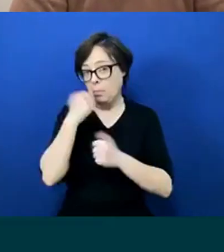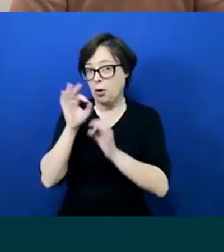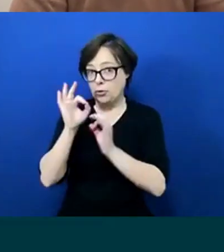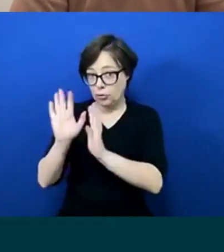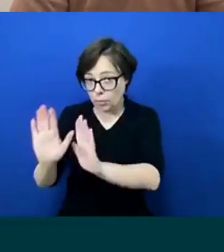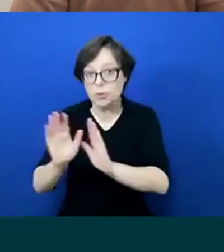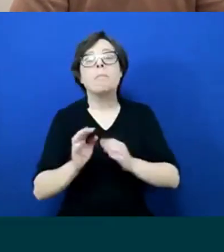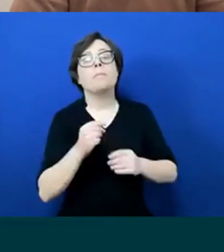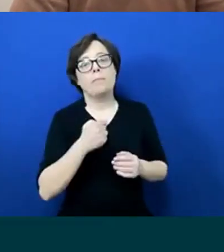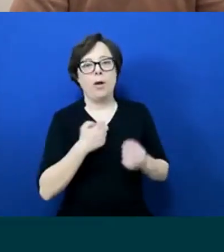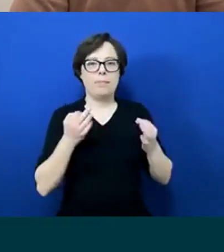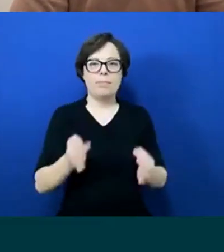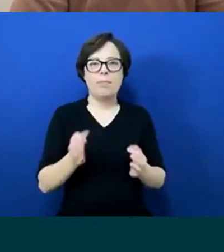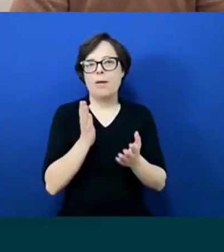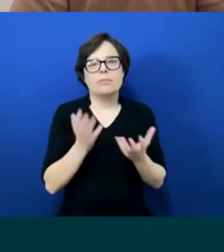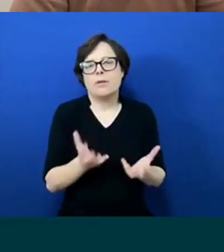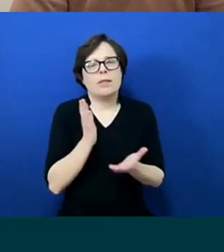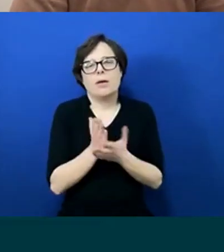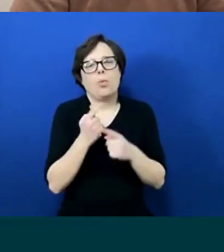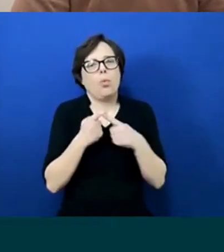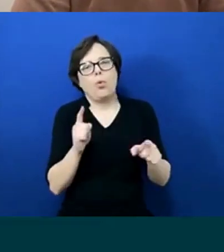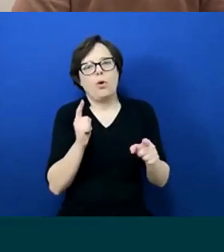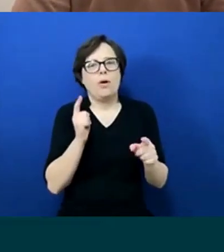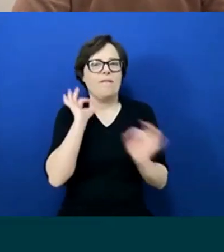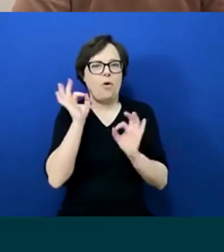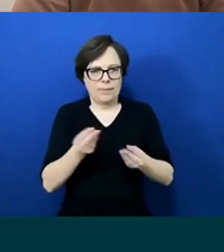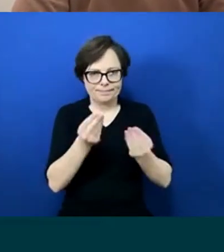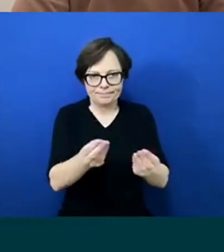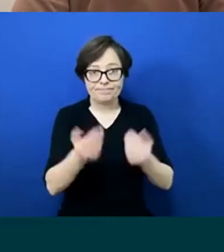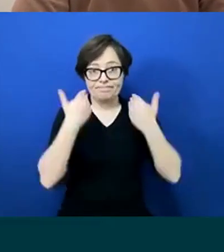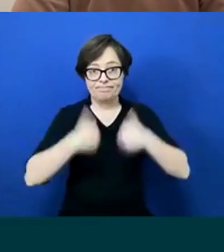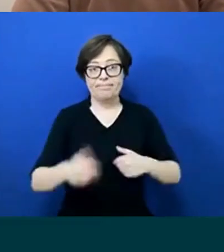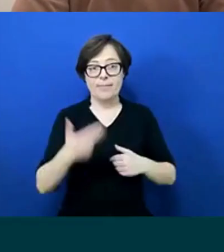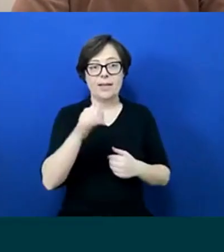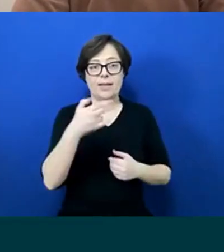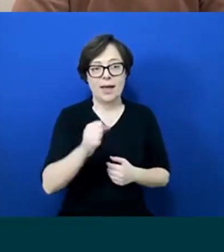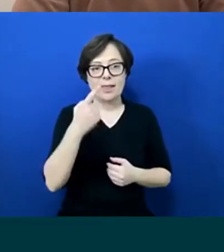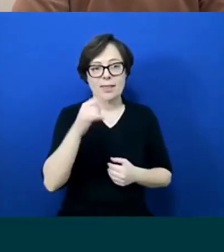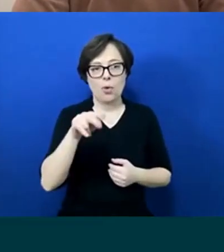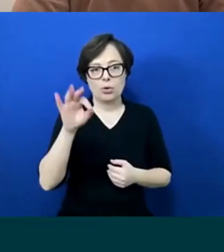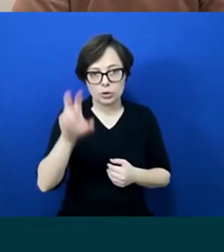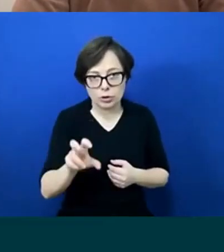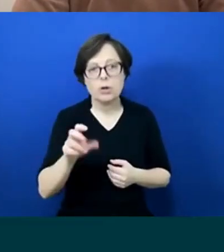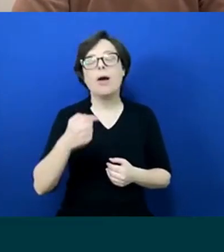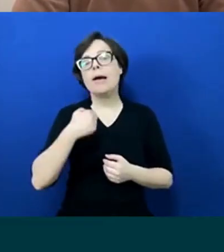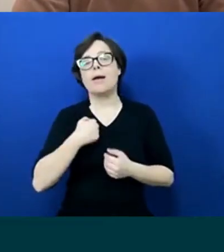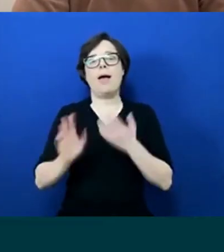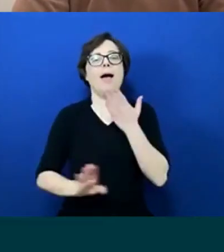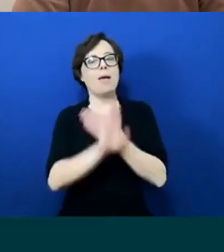inputs. So my name is Nina Dausz, and I'm representing our consortium ENCO-ÖBA-Plan